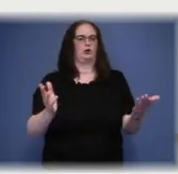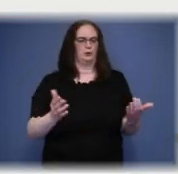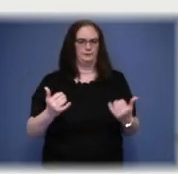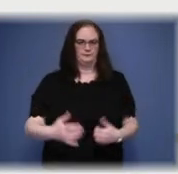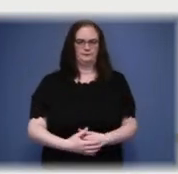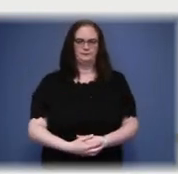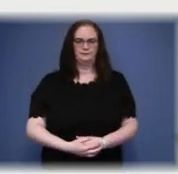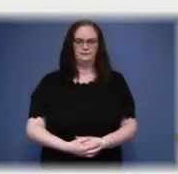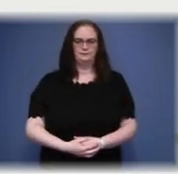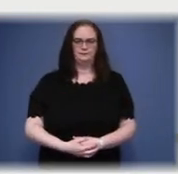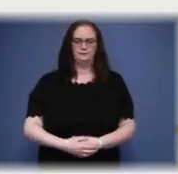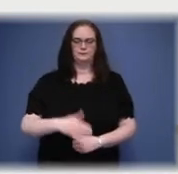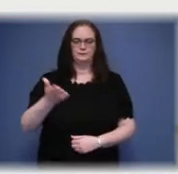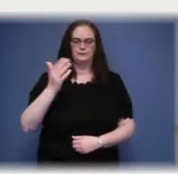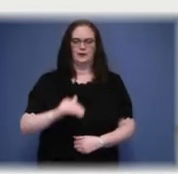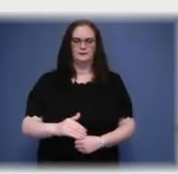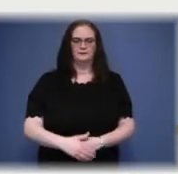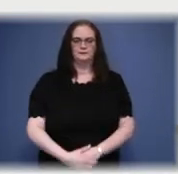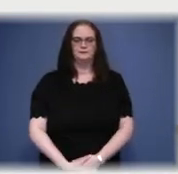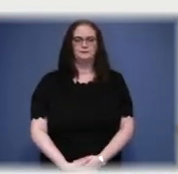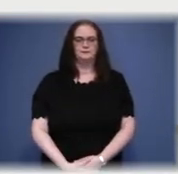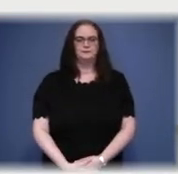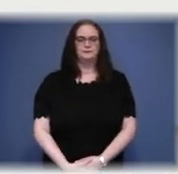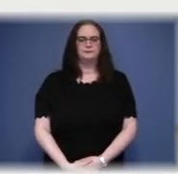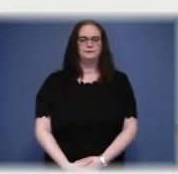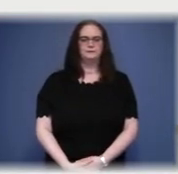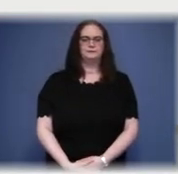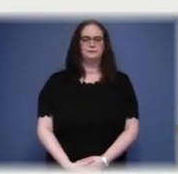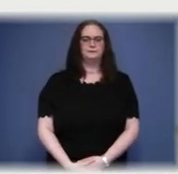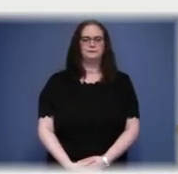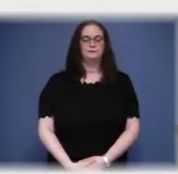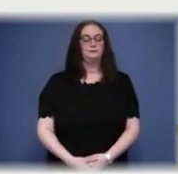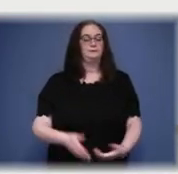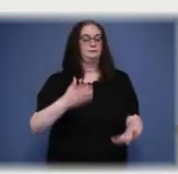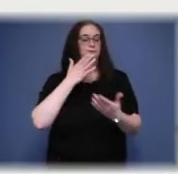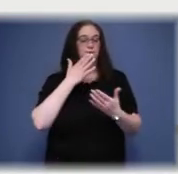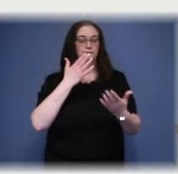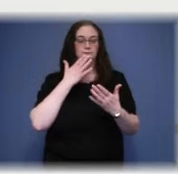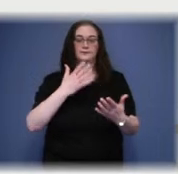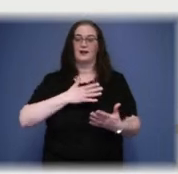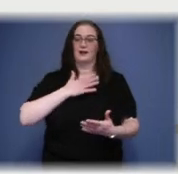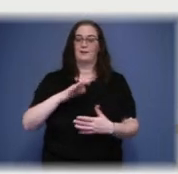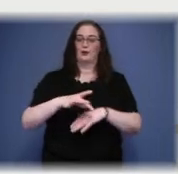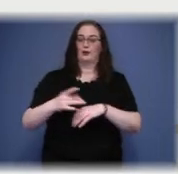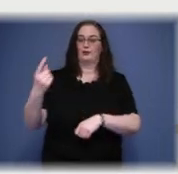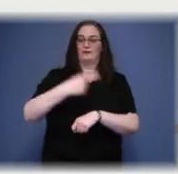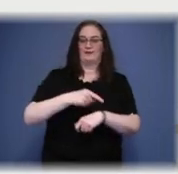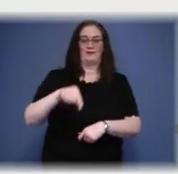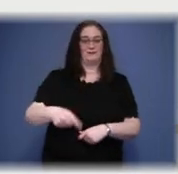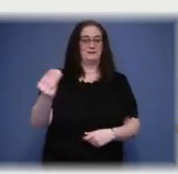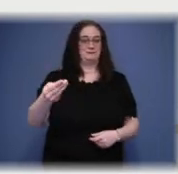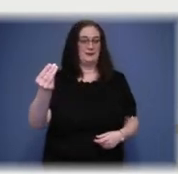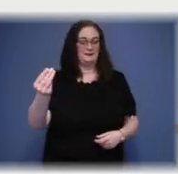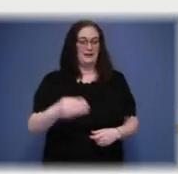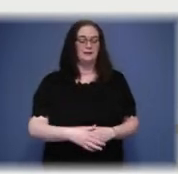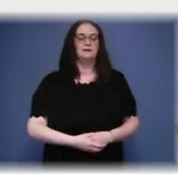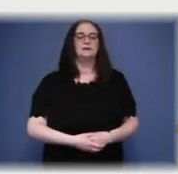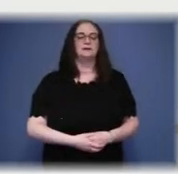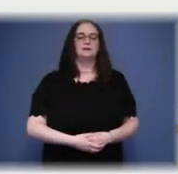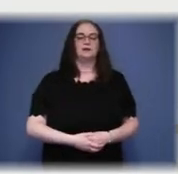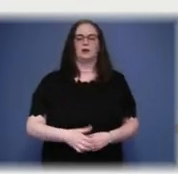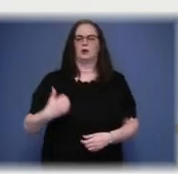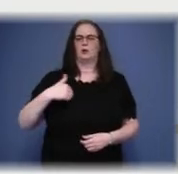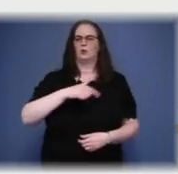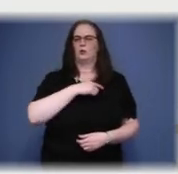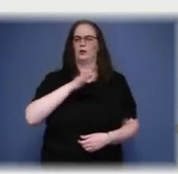time. Next slide, please. So again, thank you, and have a happy Earth Day on Monday. We are